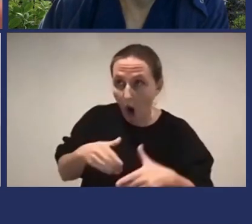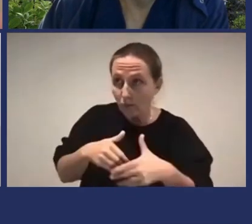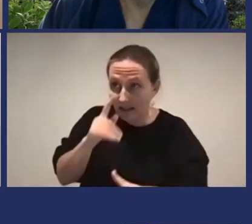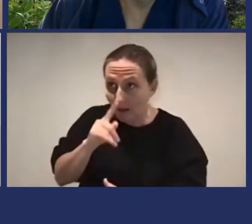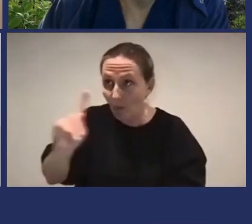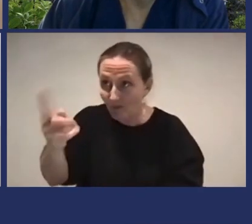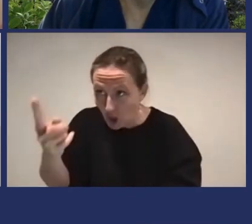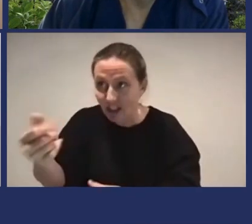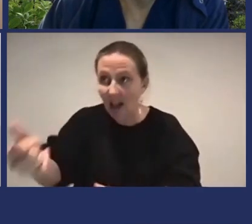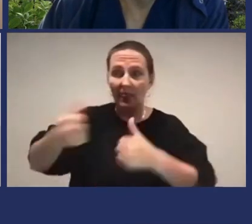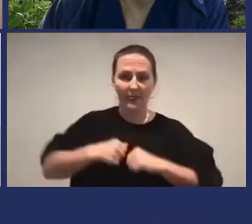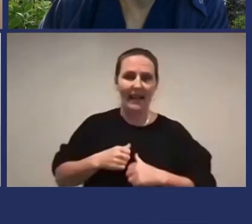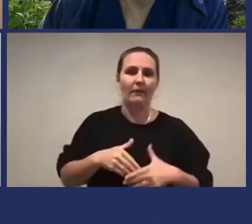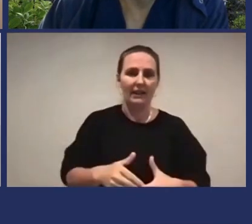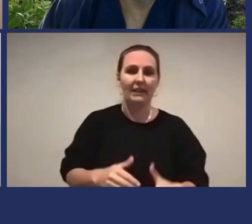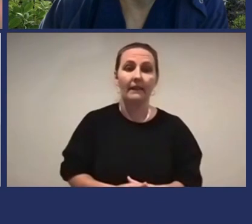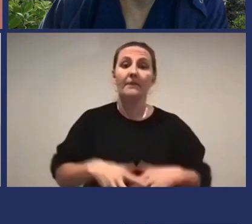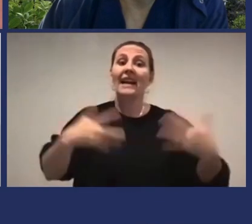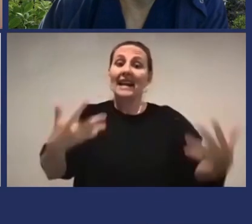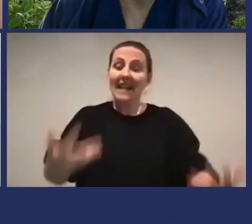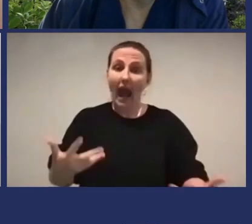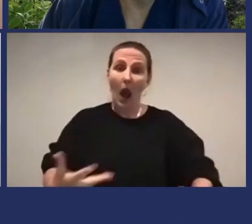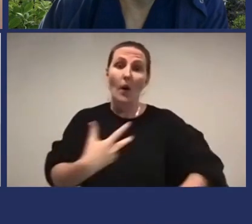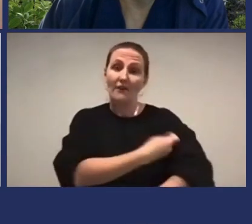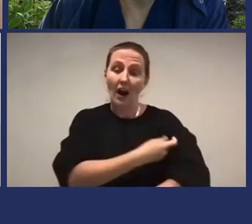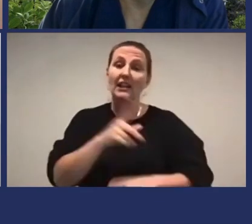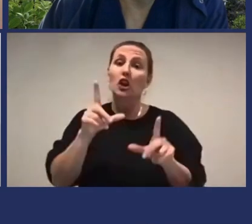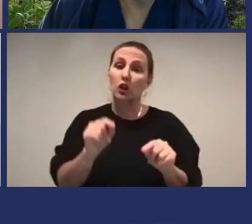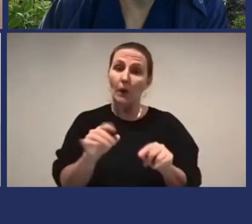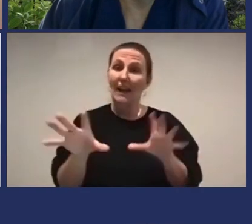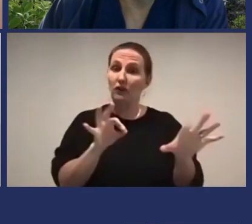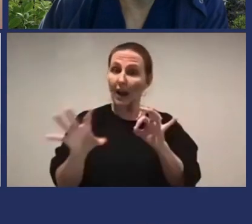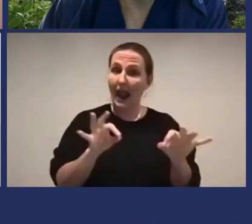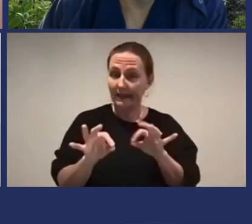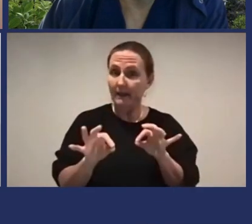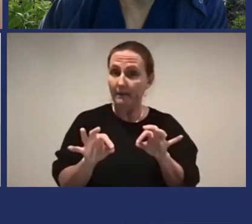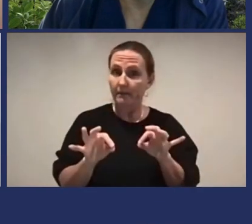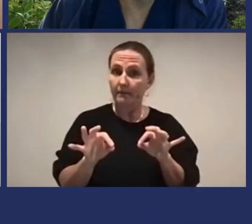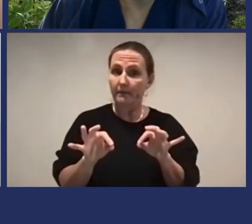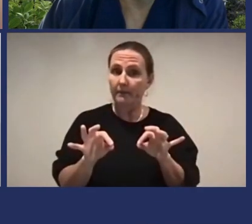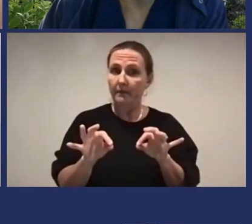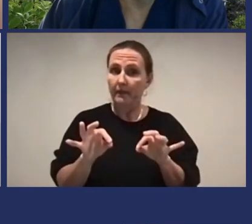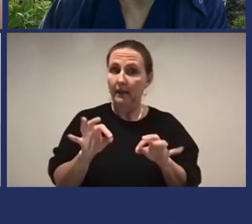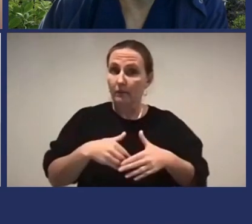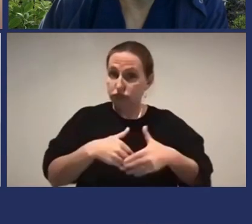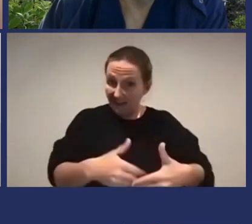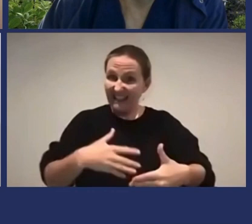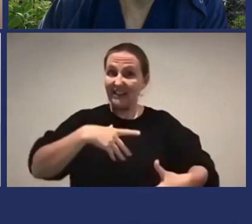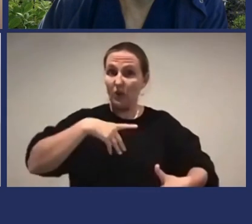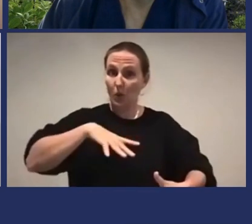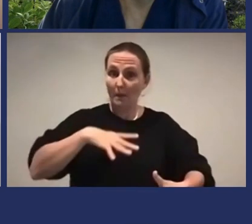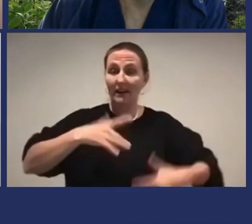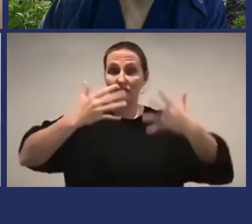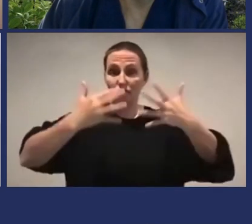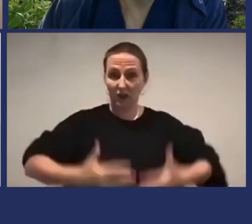study. So now Pfizer is doing a randomized controlled trial, like that best top quality study that you can do in pregnant women, that started, I think,